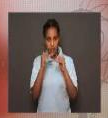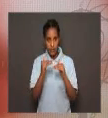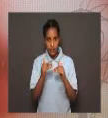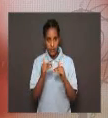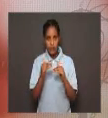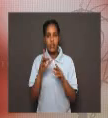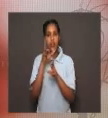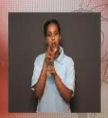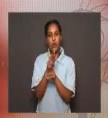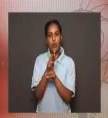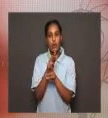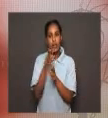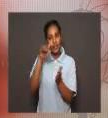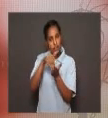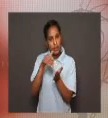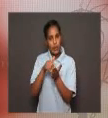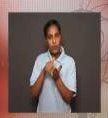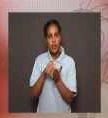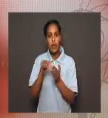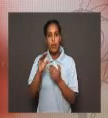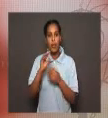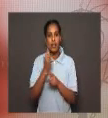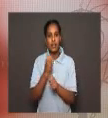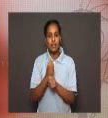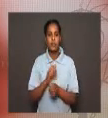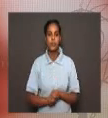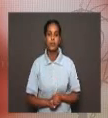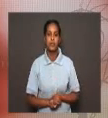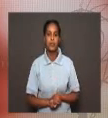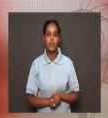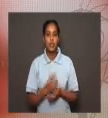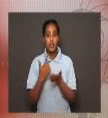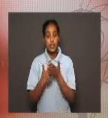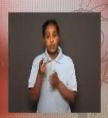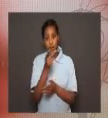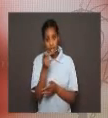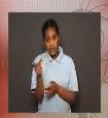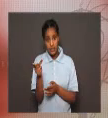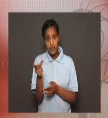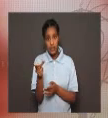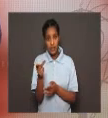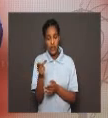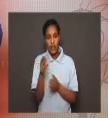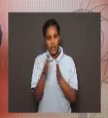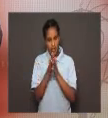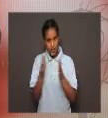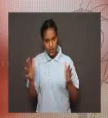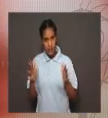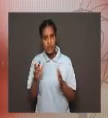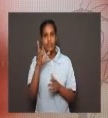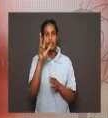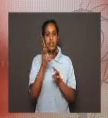a regular, repeating manner. These particles extend in